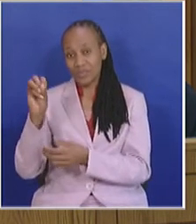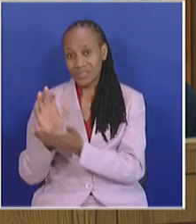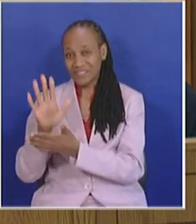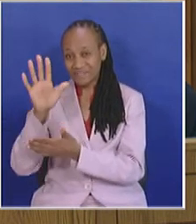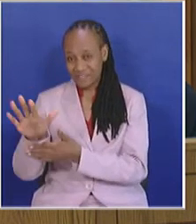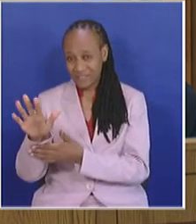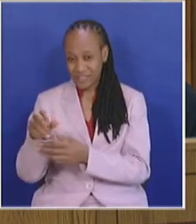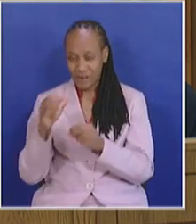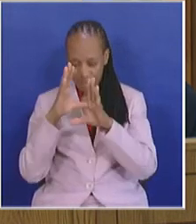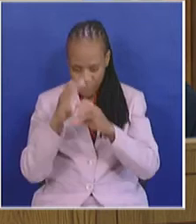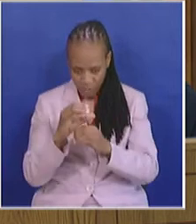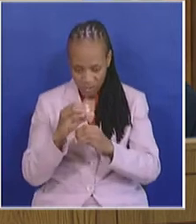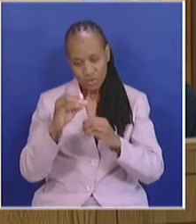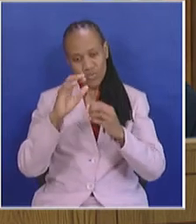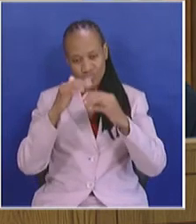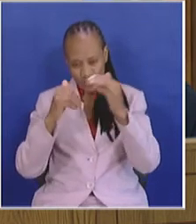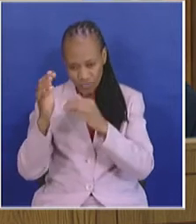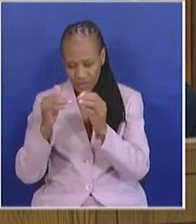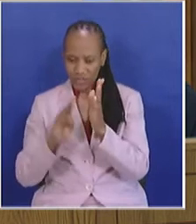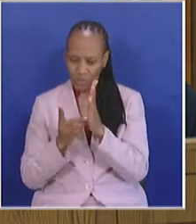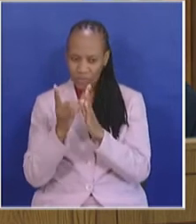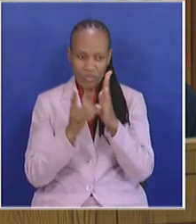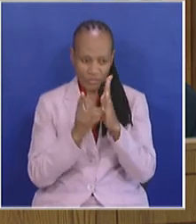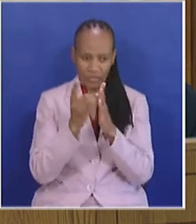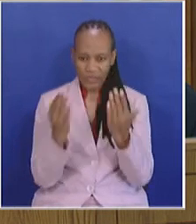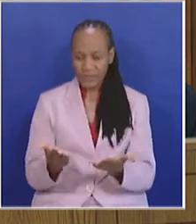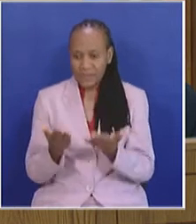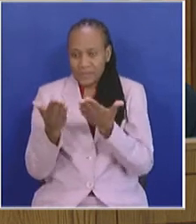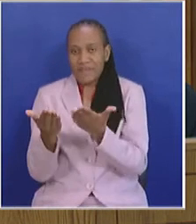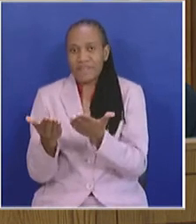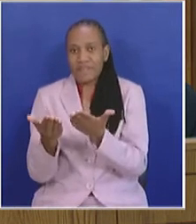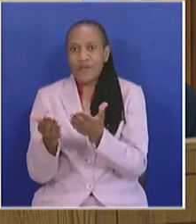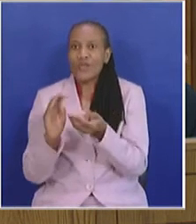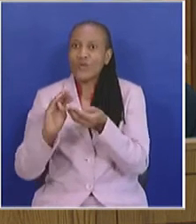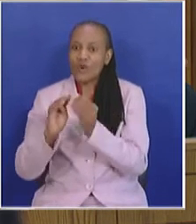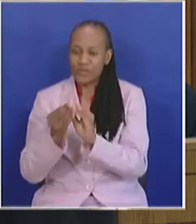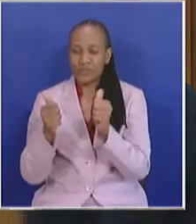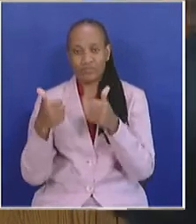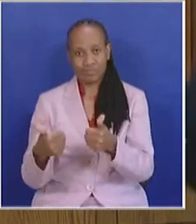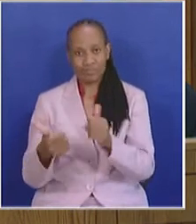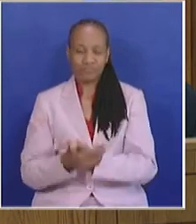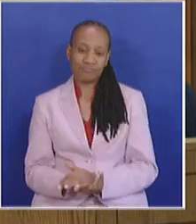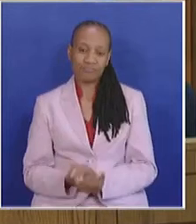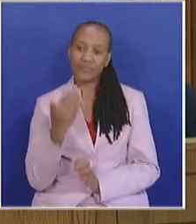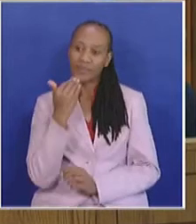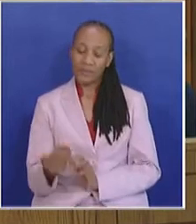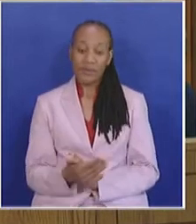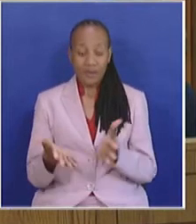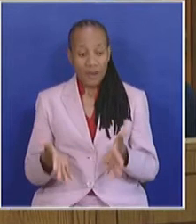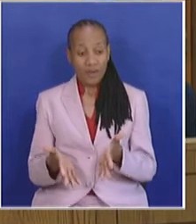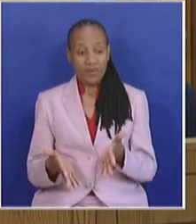investment and development for better services to communities. Thank you, ma'am. The